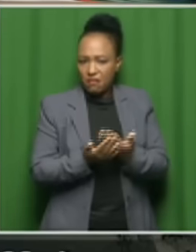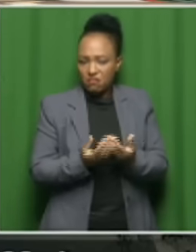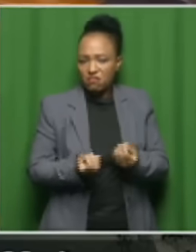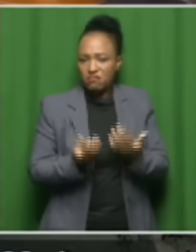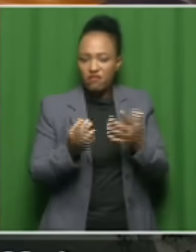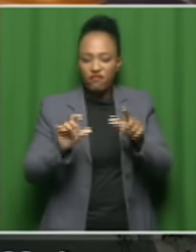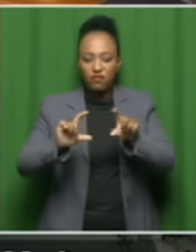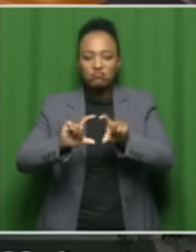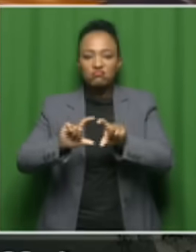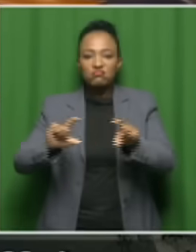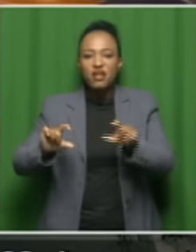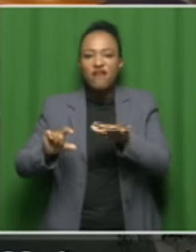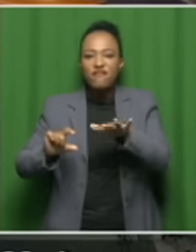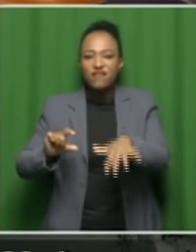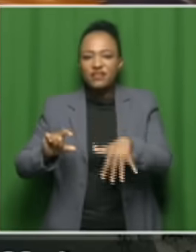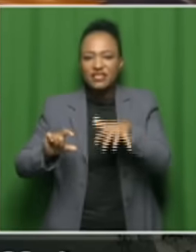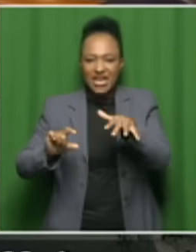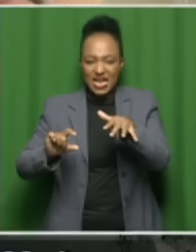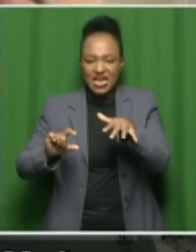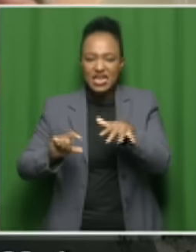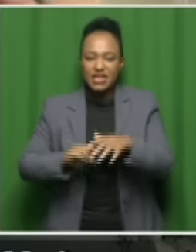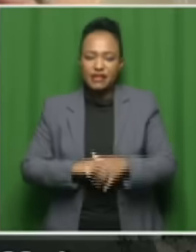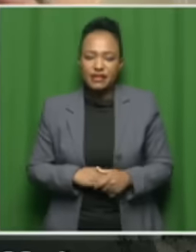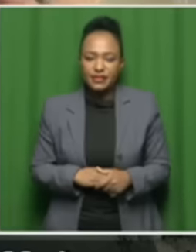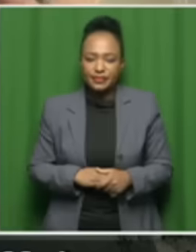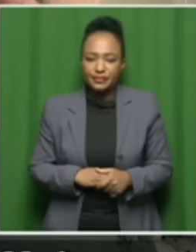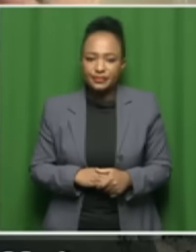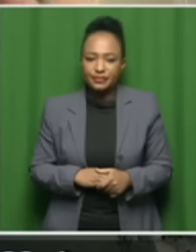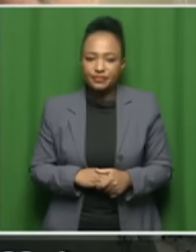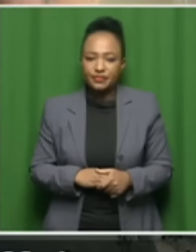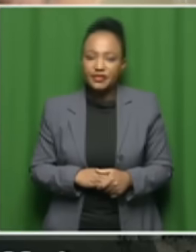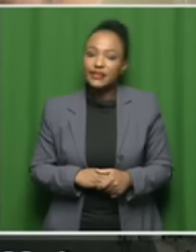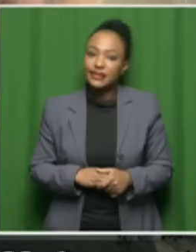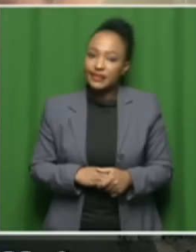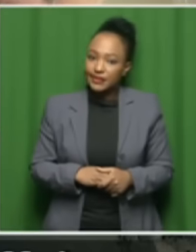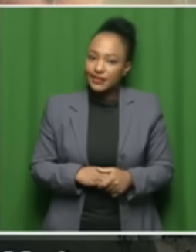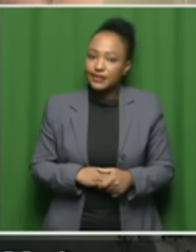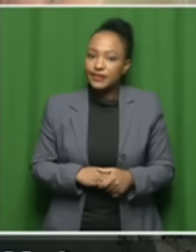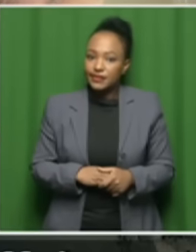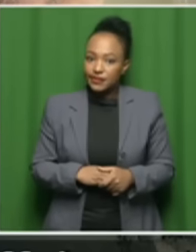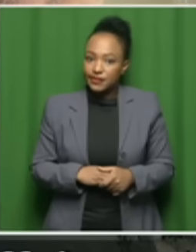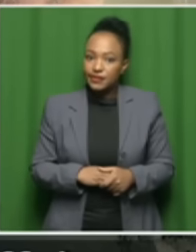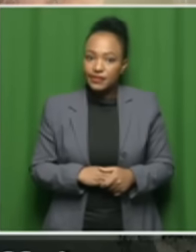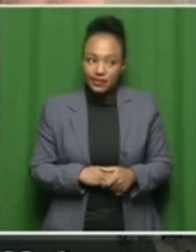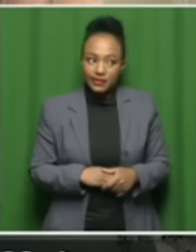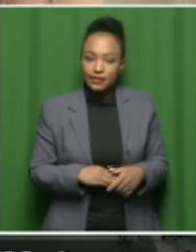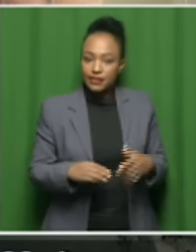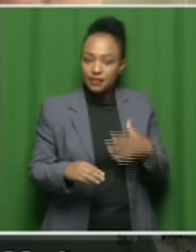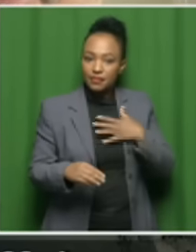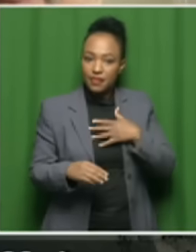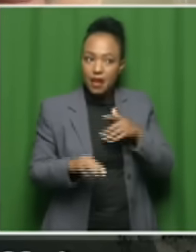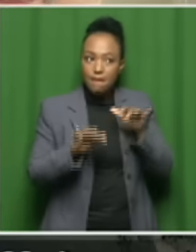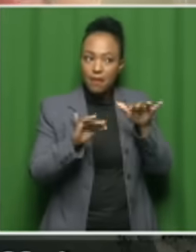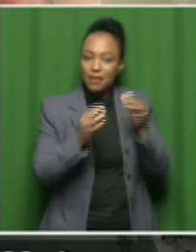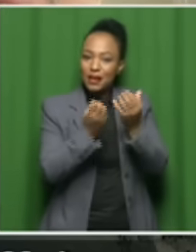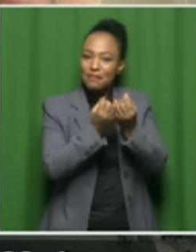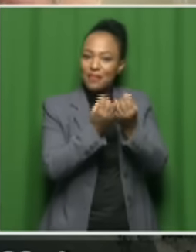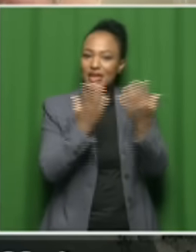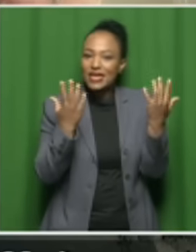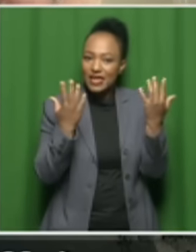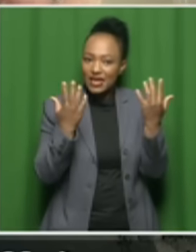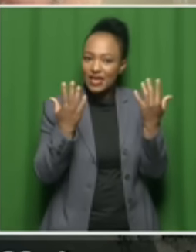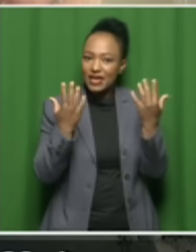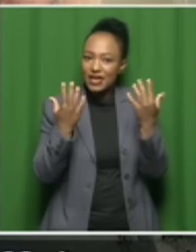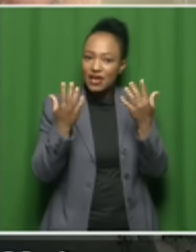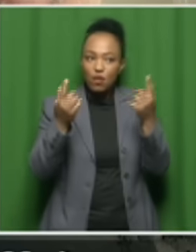15. I imagine that this is going to also result in a lot of people coming back and pleading